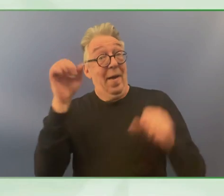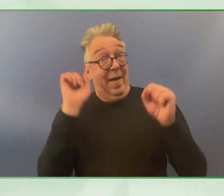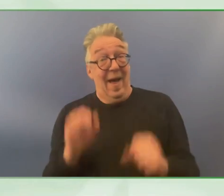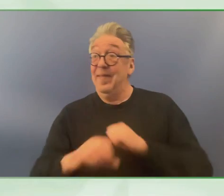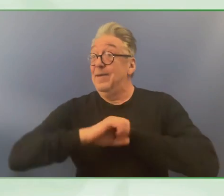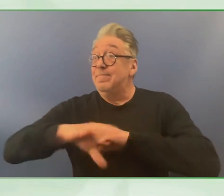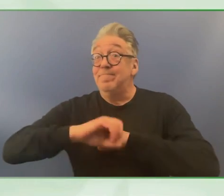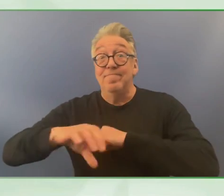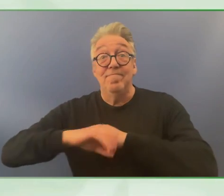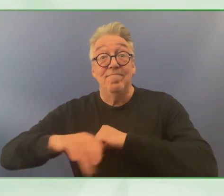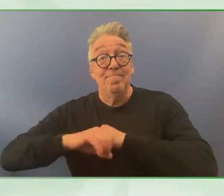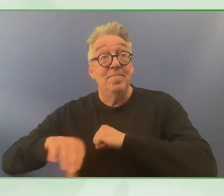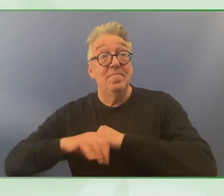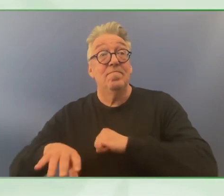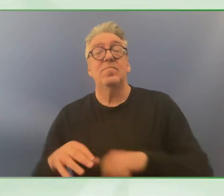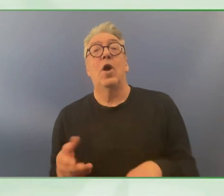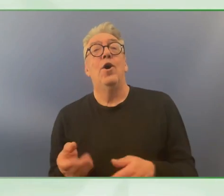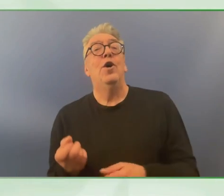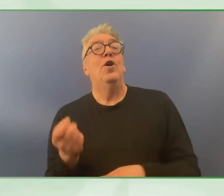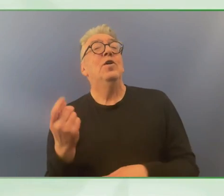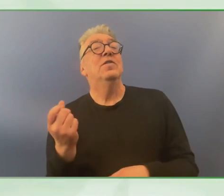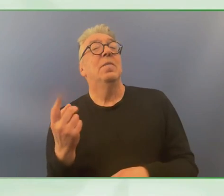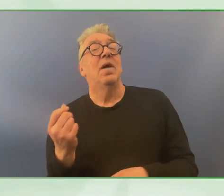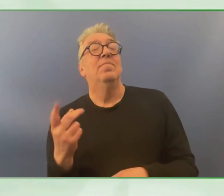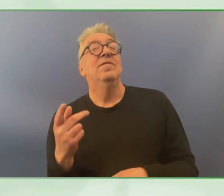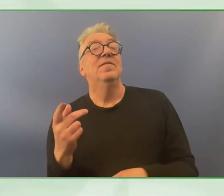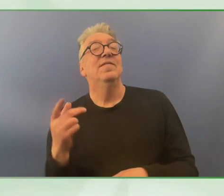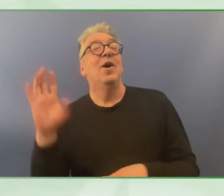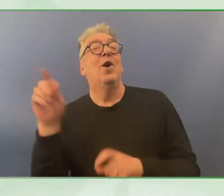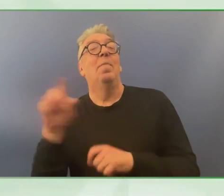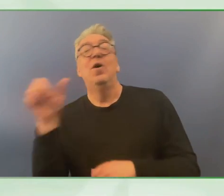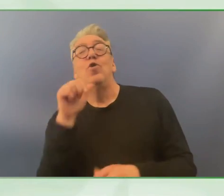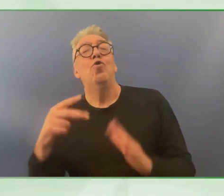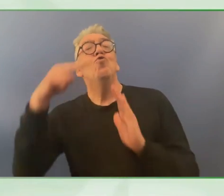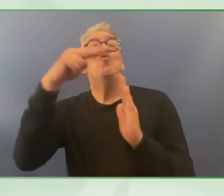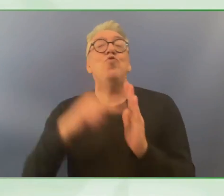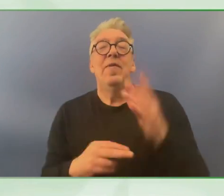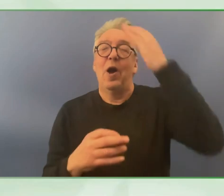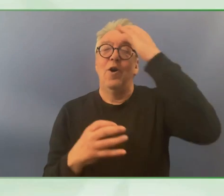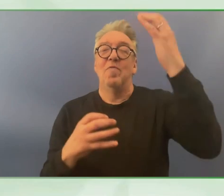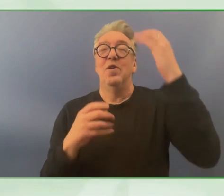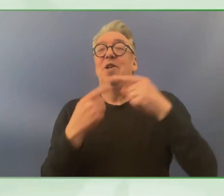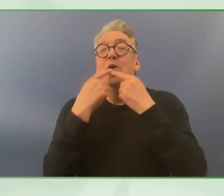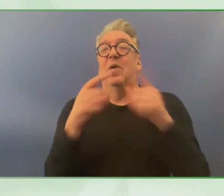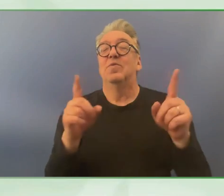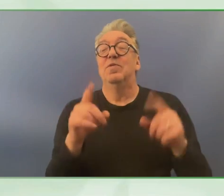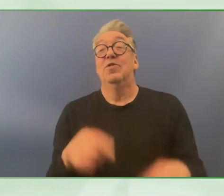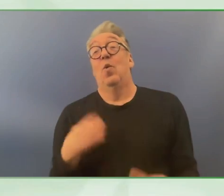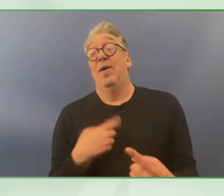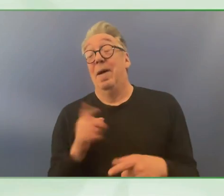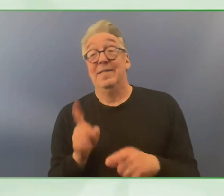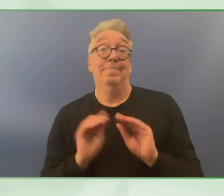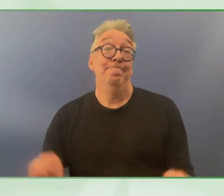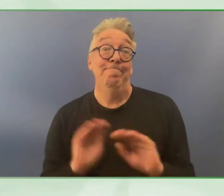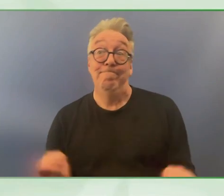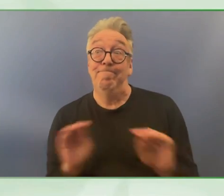from the government, sometimes you don't really read it so much. So we work a lot in making people aware of that, and also persons with disability, of making them aware